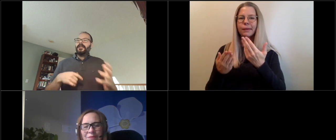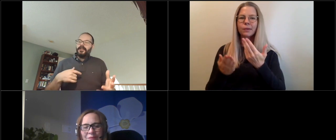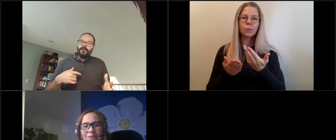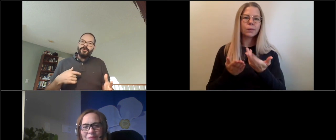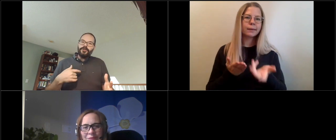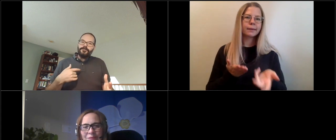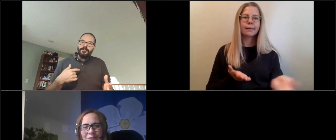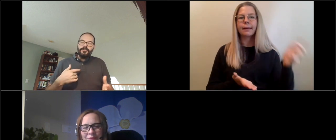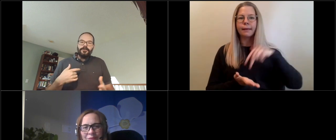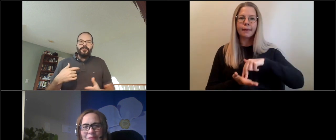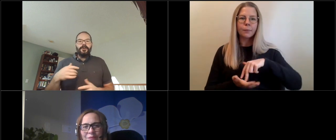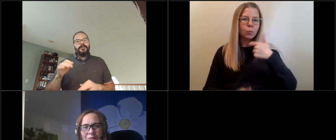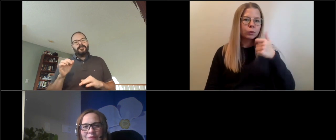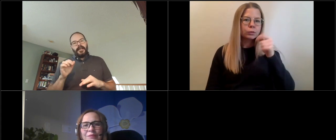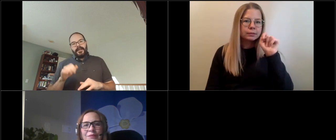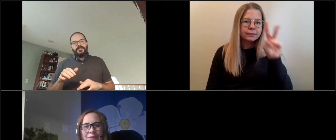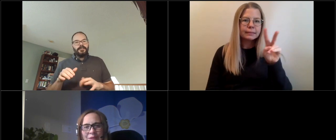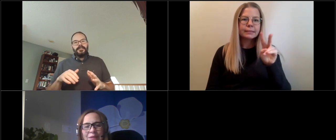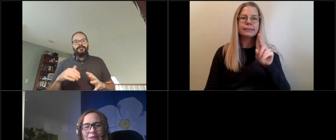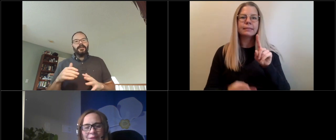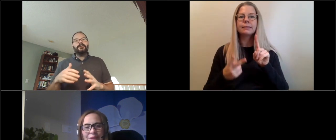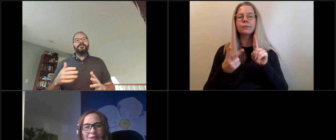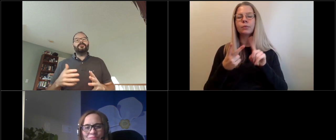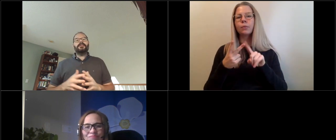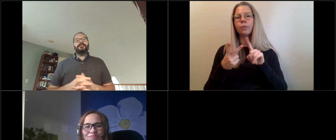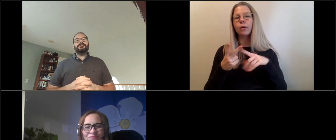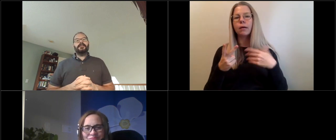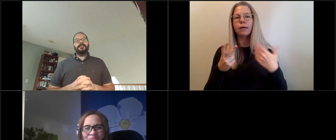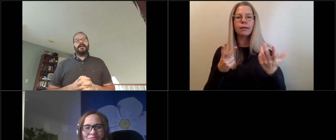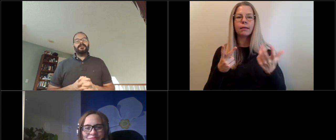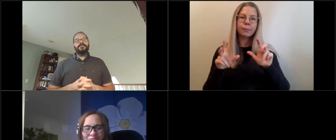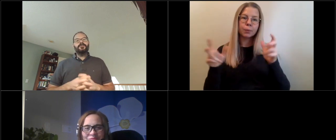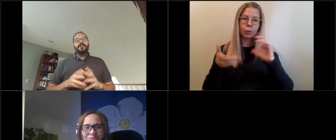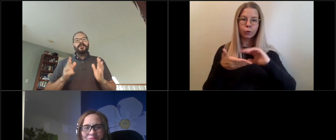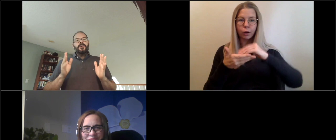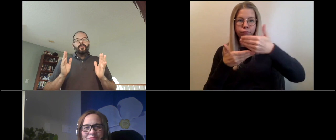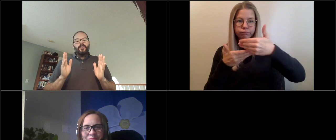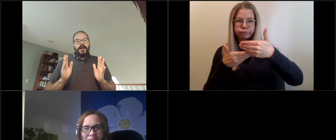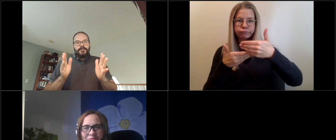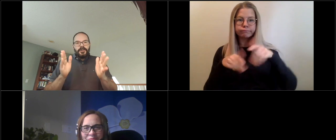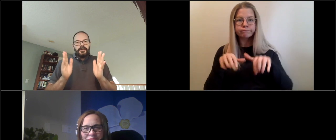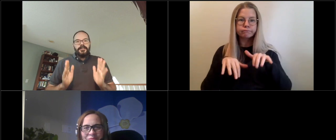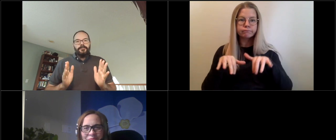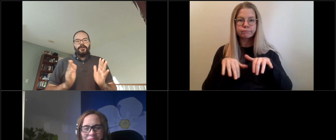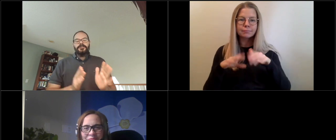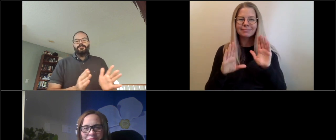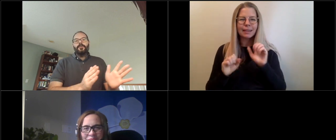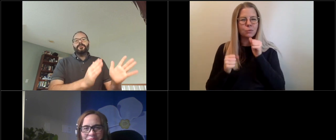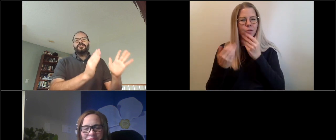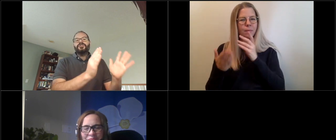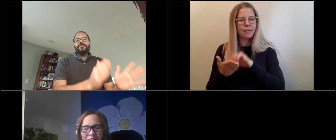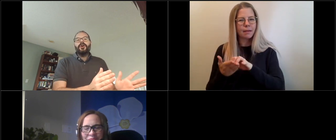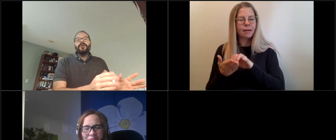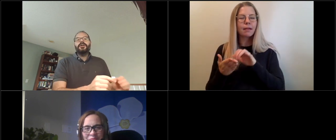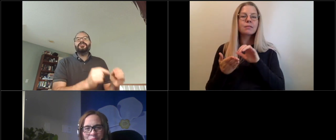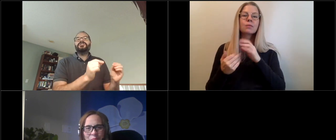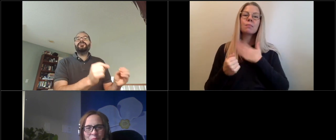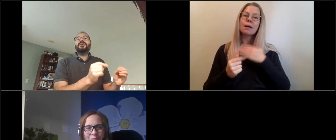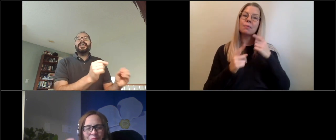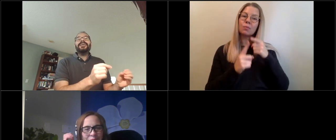or getting on your computer and answering email and doing things like that. So what I'm talking about is promoting